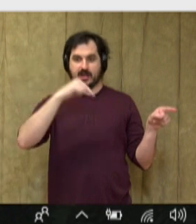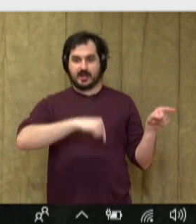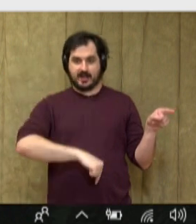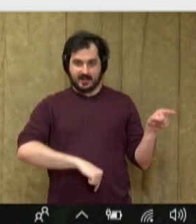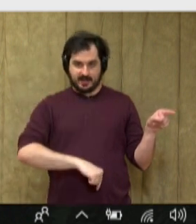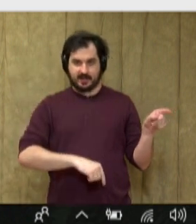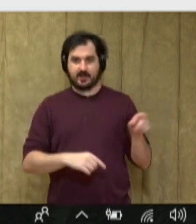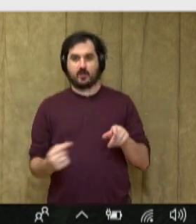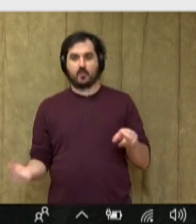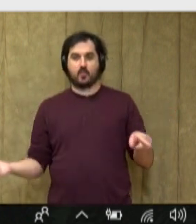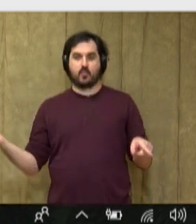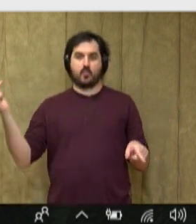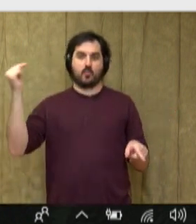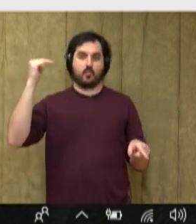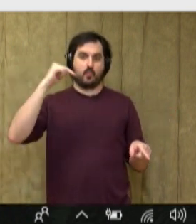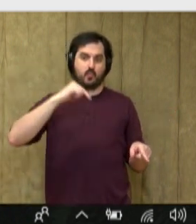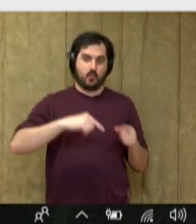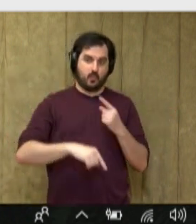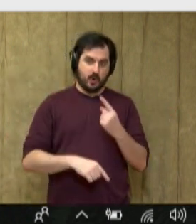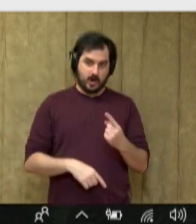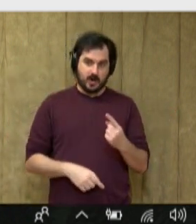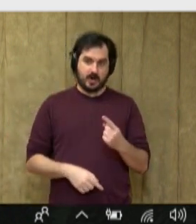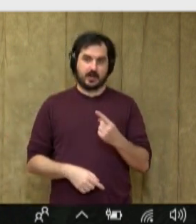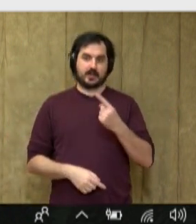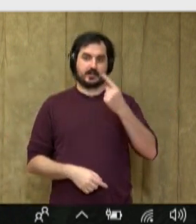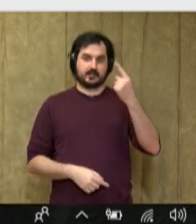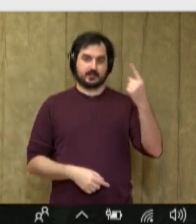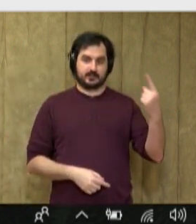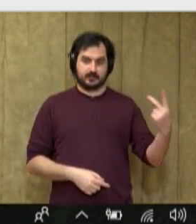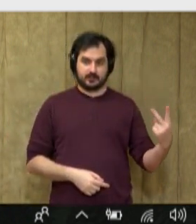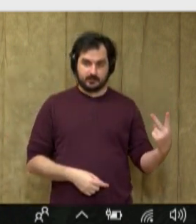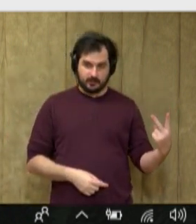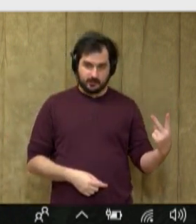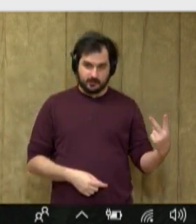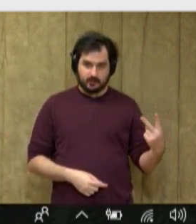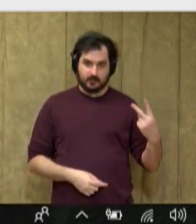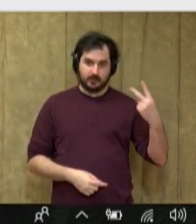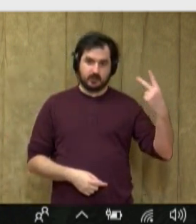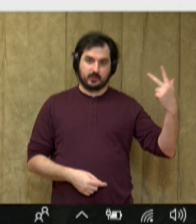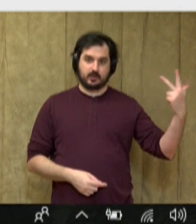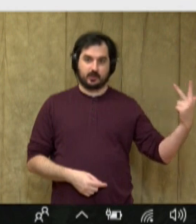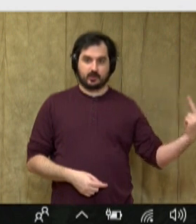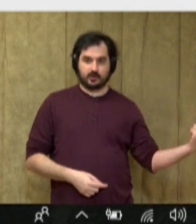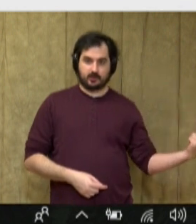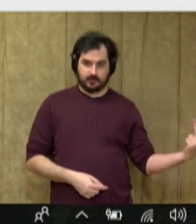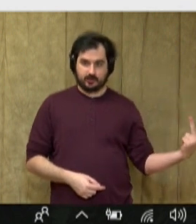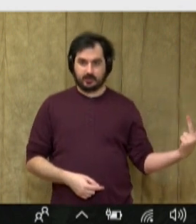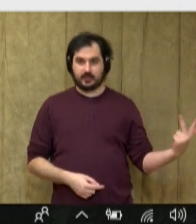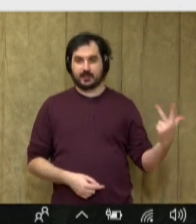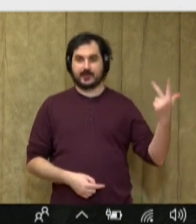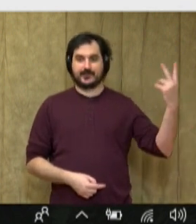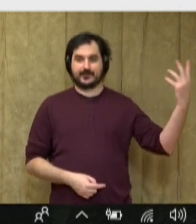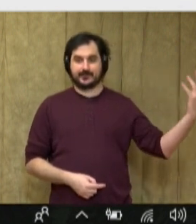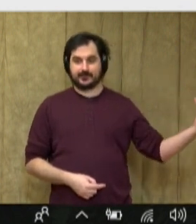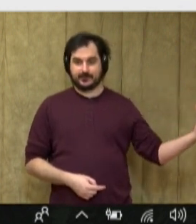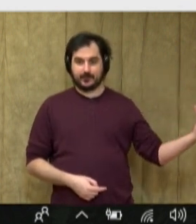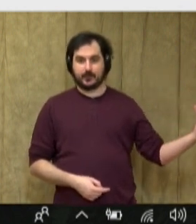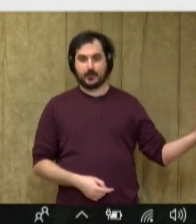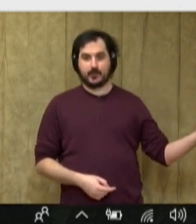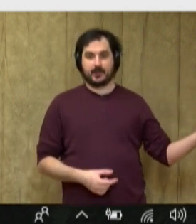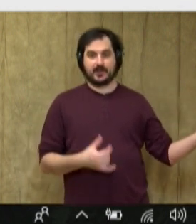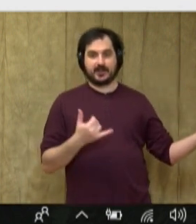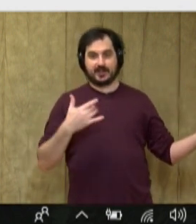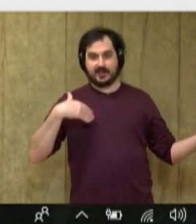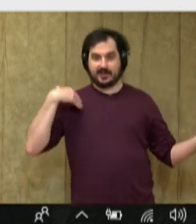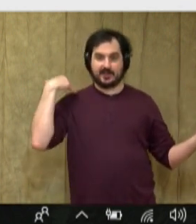going 1, 2, 3, 4, and I